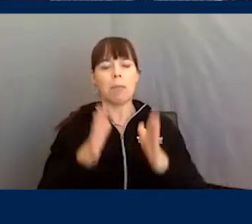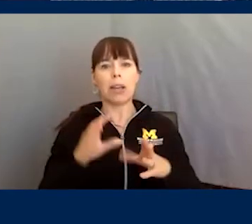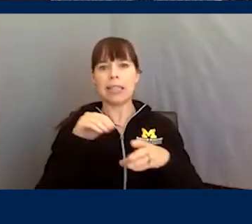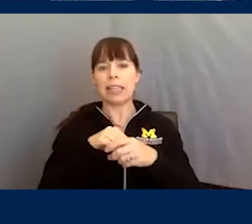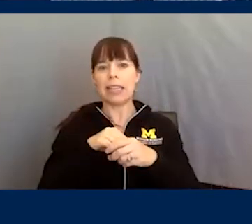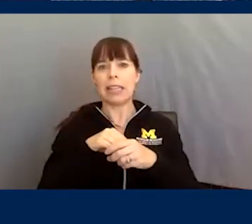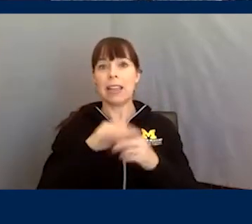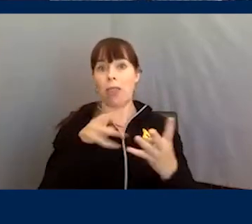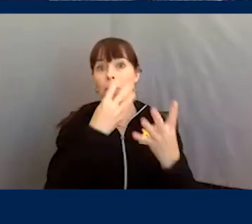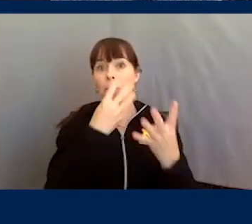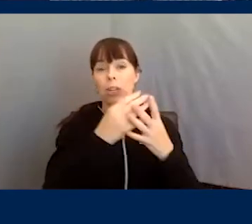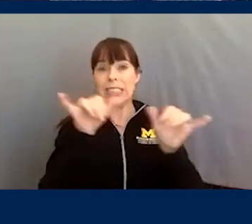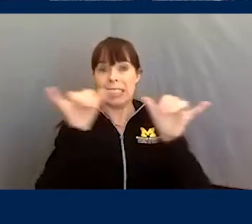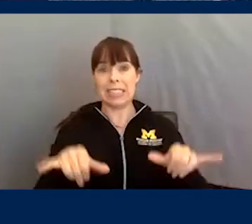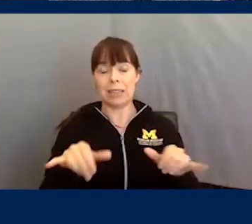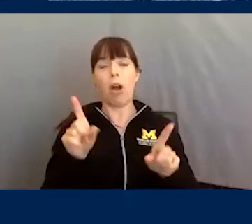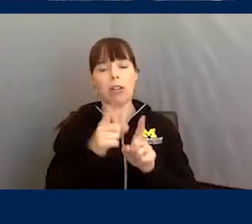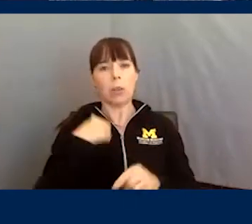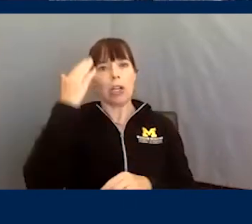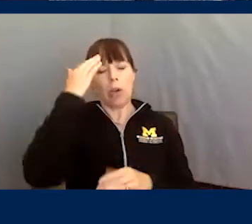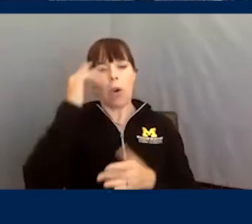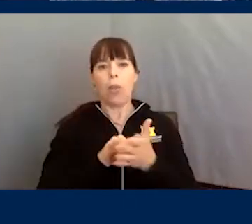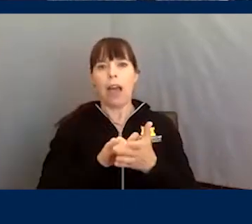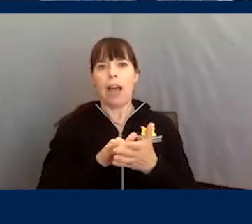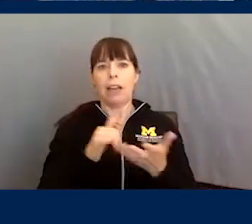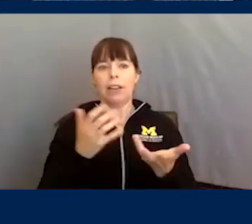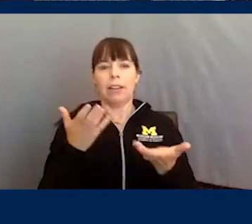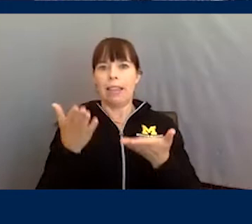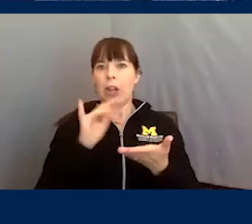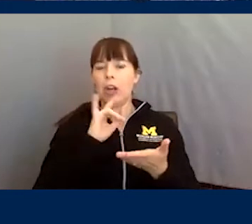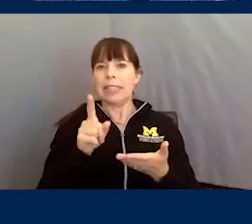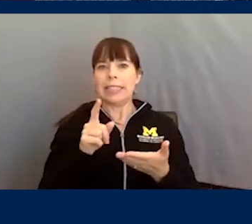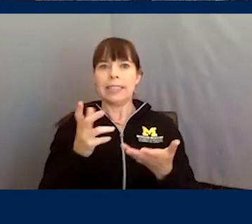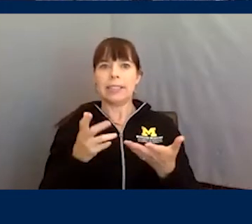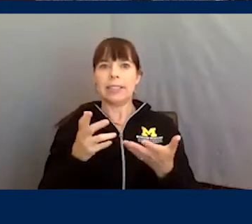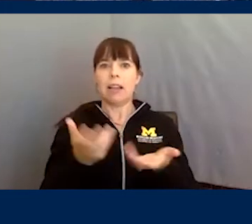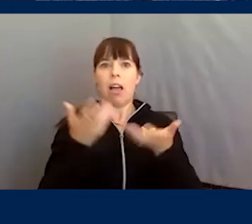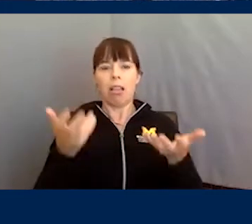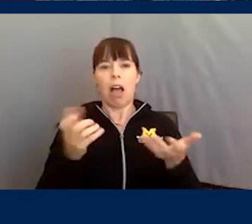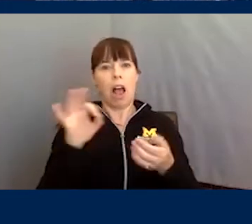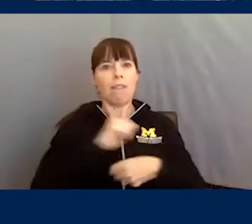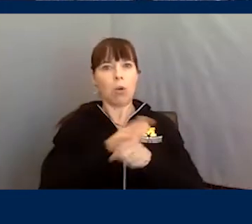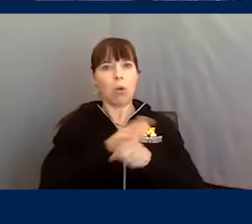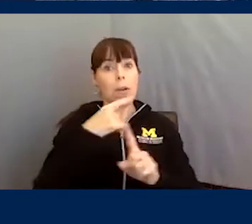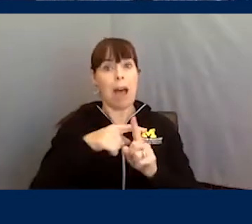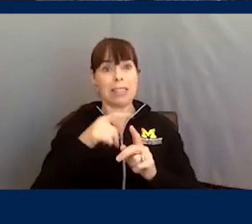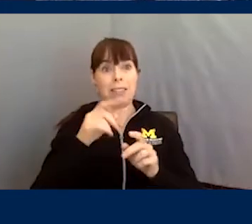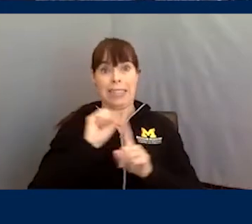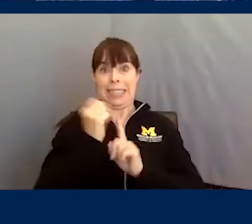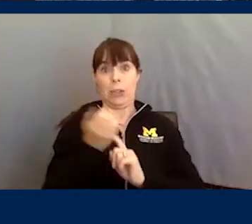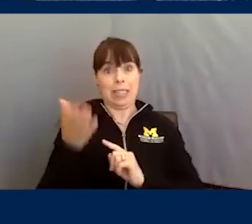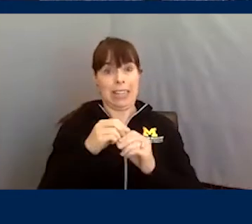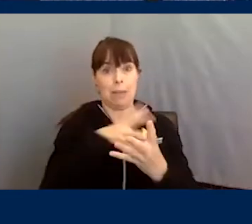the prison system, and we also know that there's a lot of COVID positive cases there. So